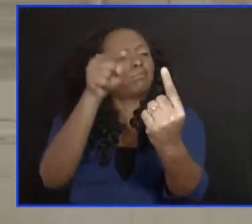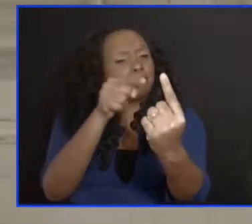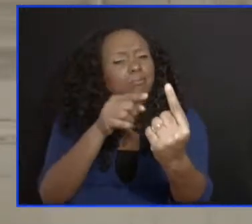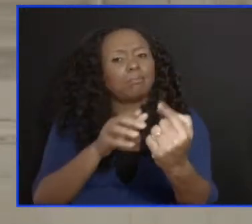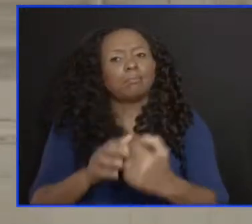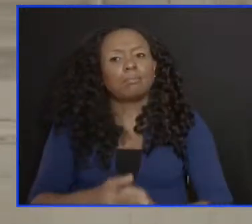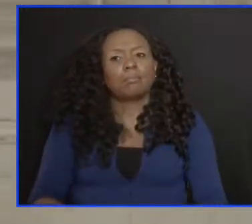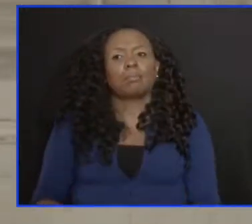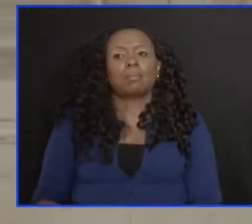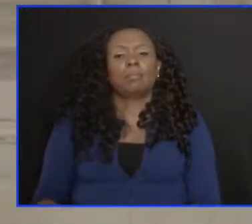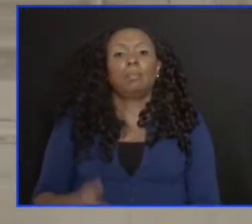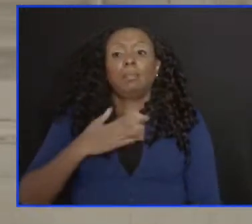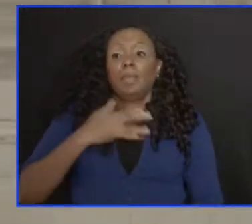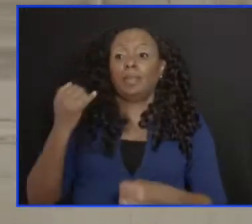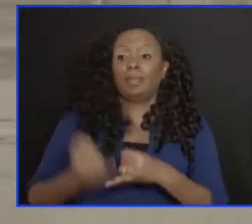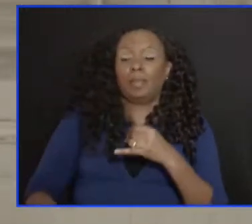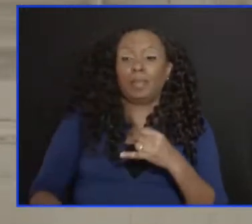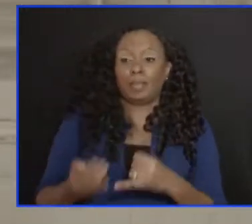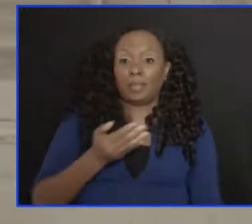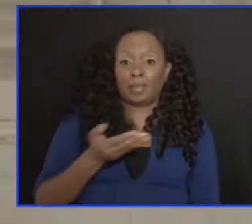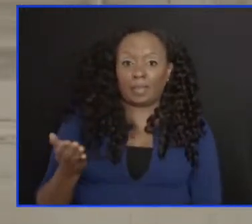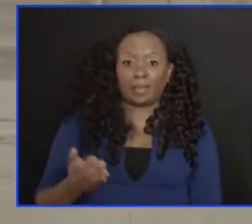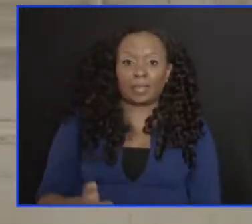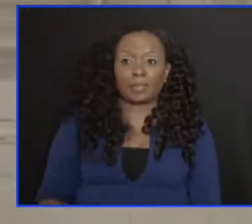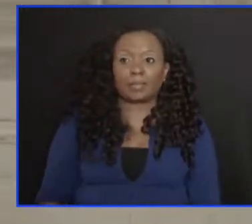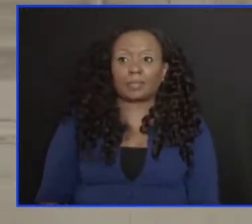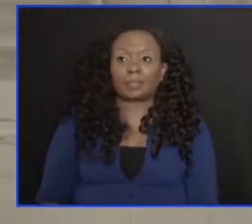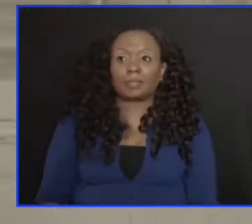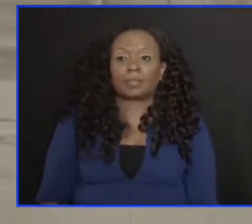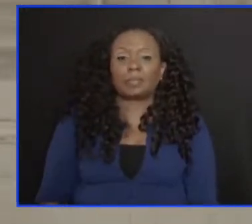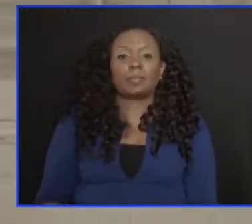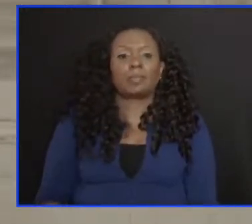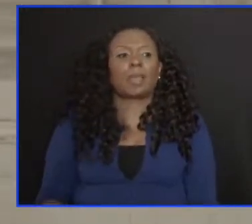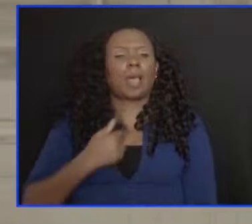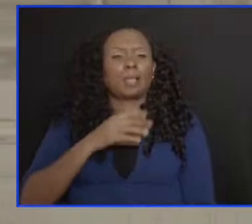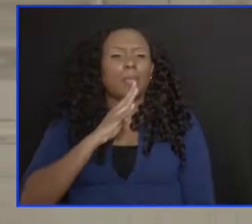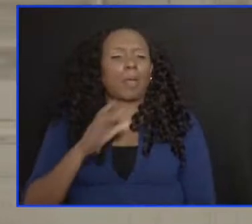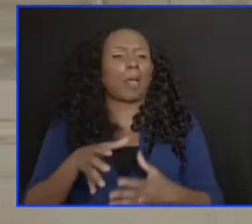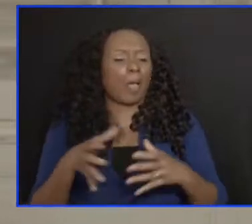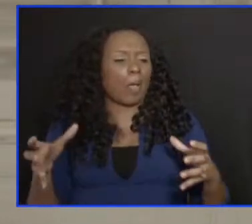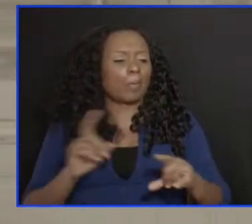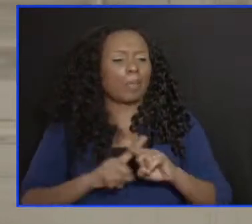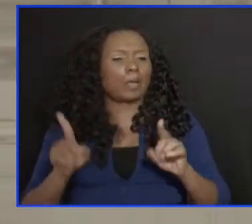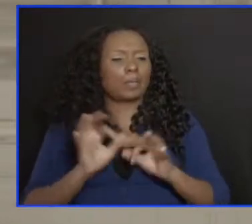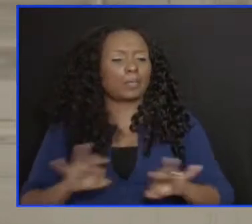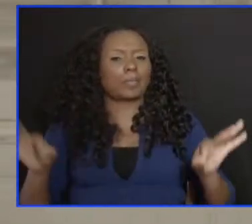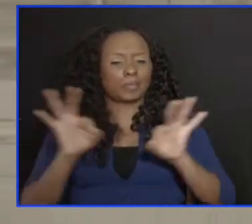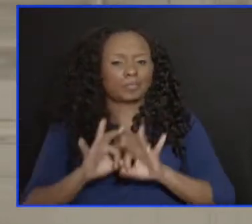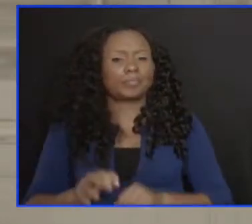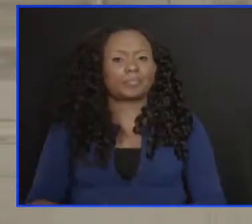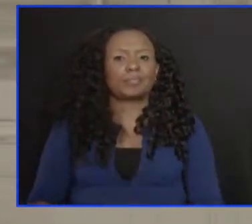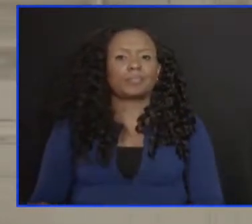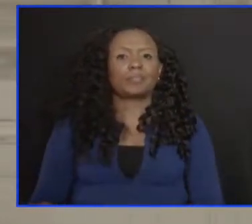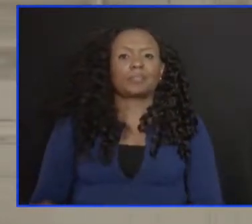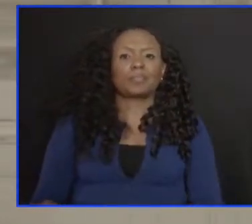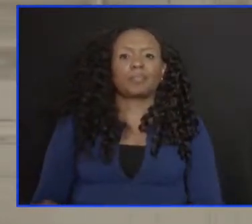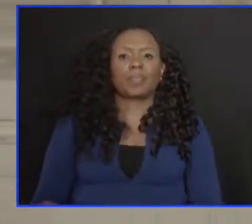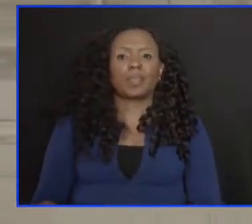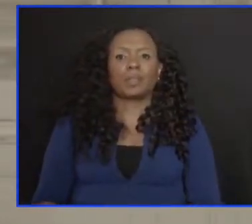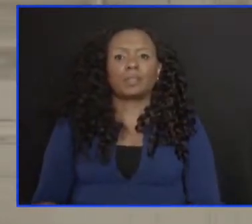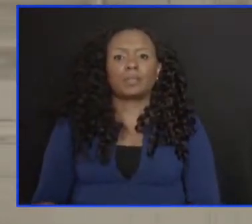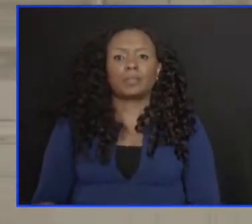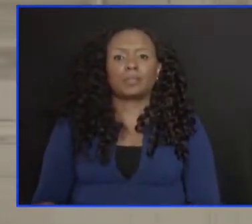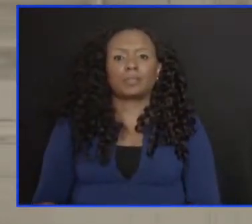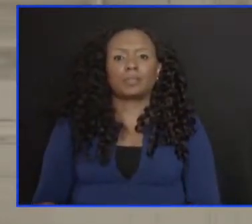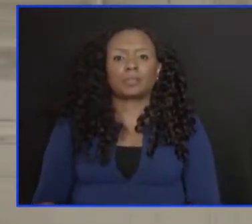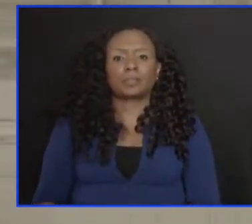ground. I'll finish off by saying this. I spoke a bit here because I think it's important. And I always tell the team, I'll share one of the things I always tell them